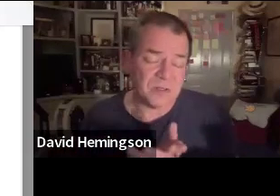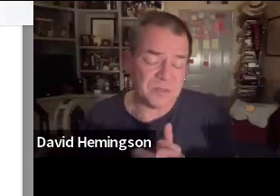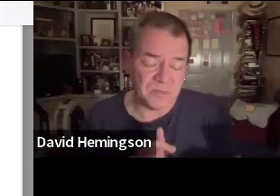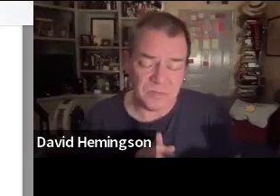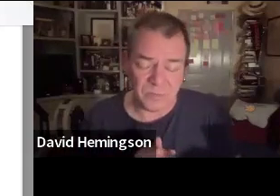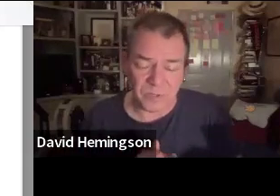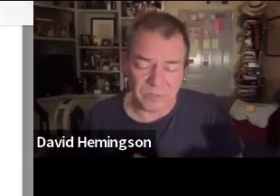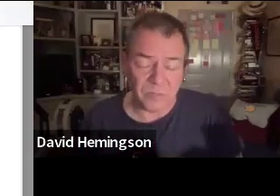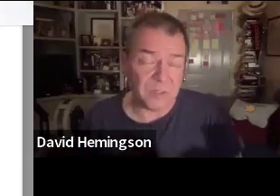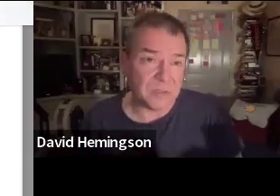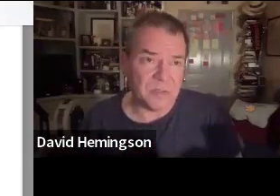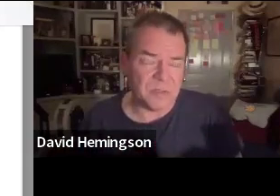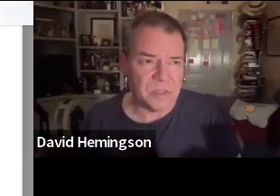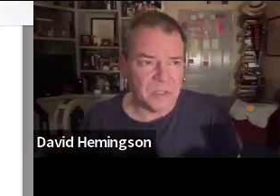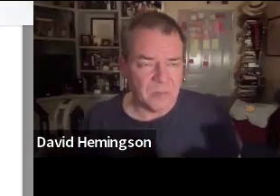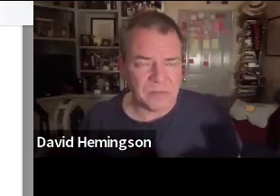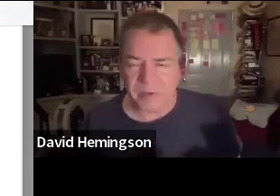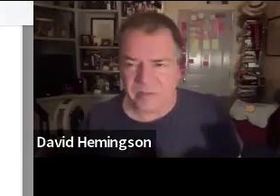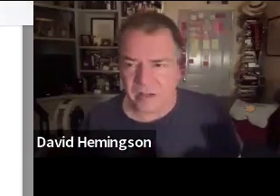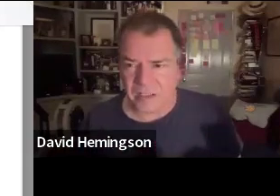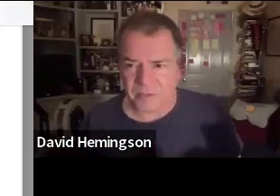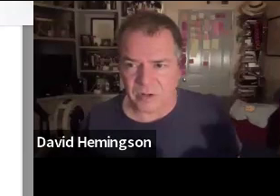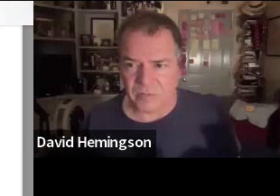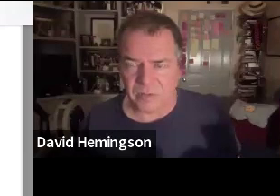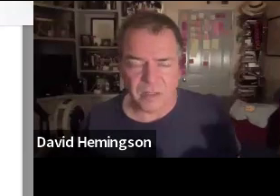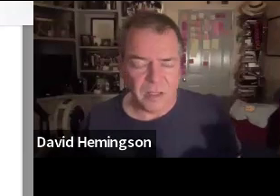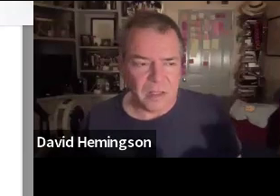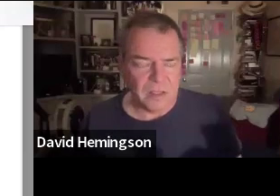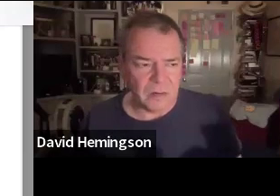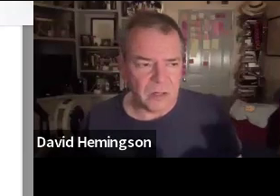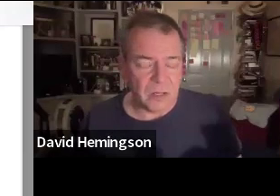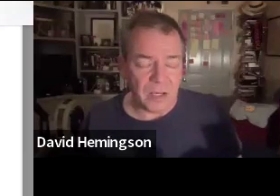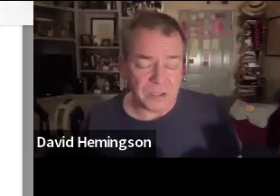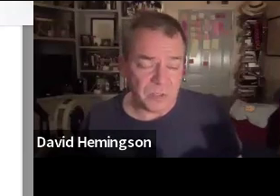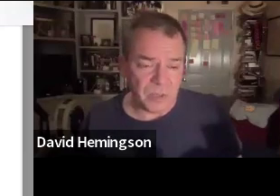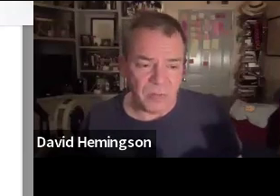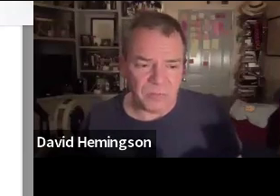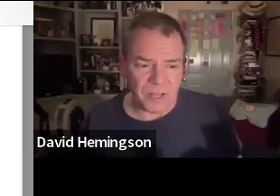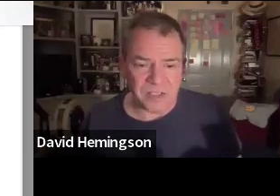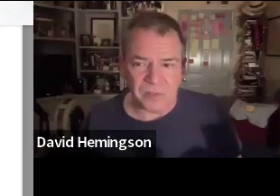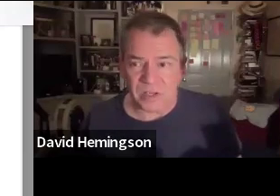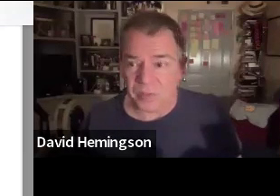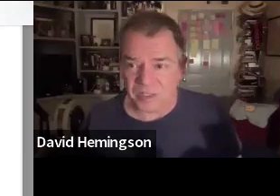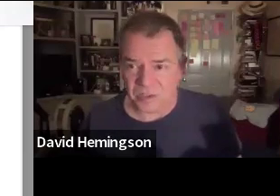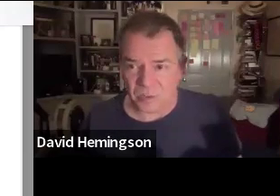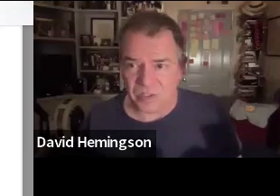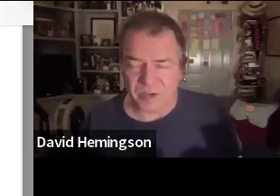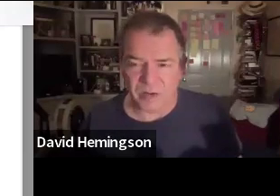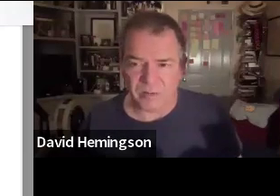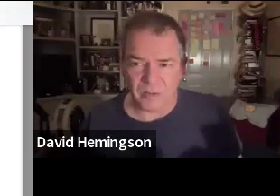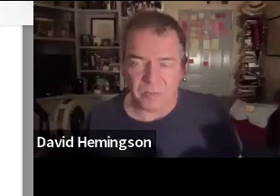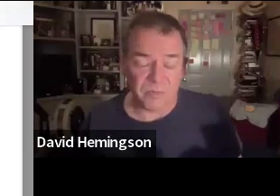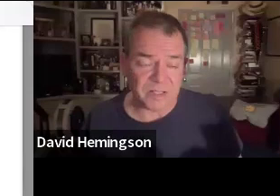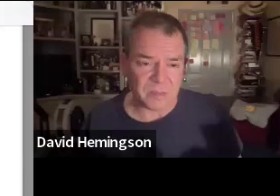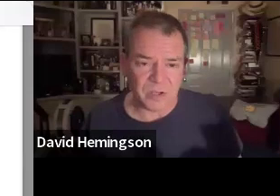mom was a nurse for 42 years, mostly at Mount Sinai Hospital in Hartford. And, she would come home from the ICU and tell me these stories